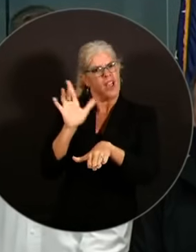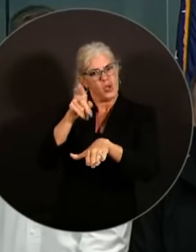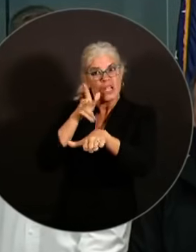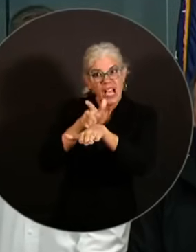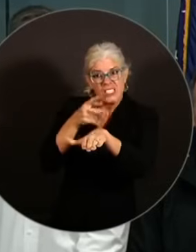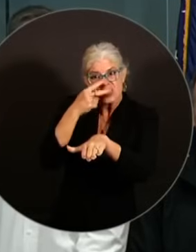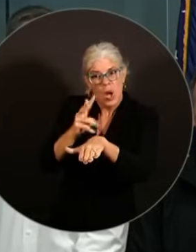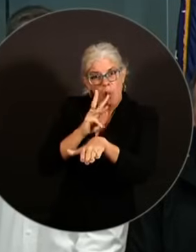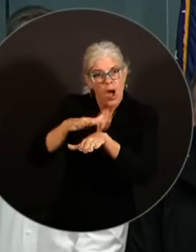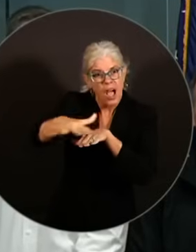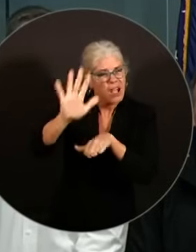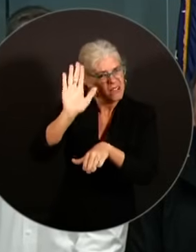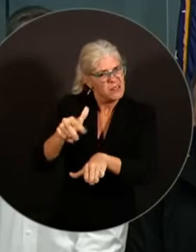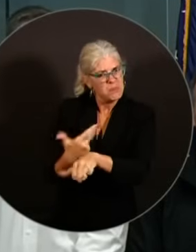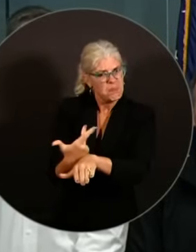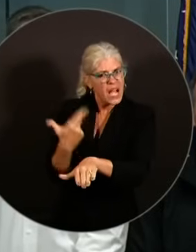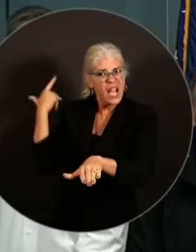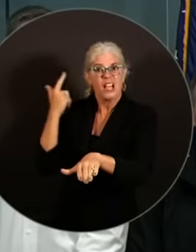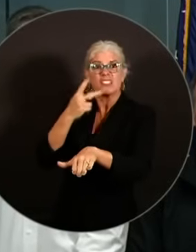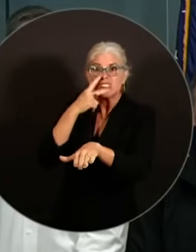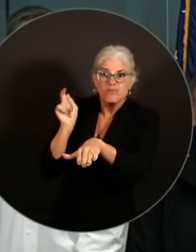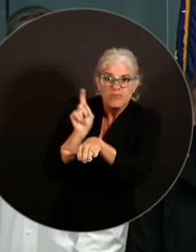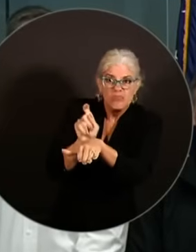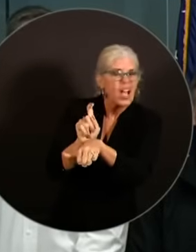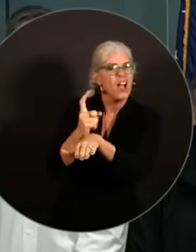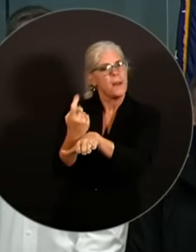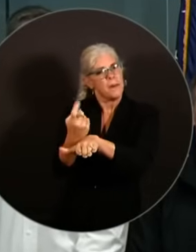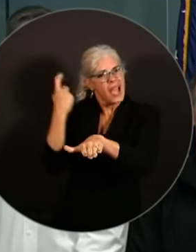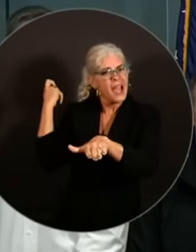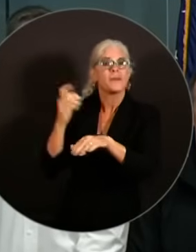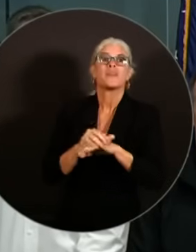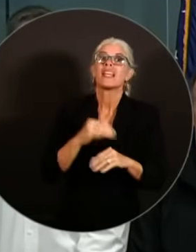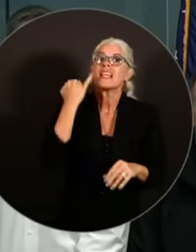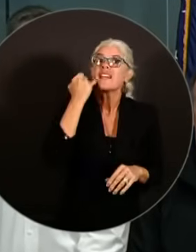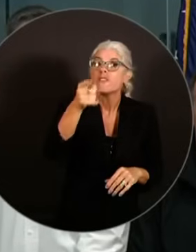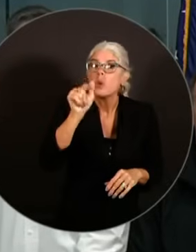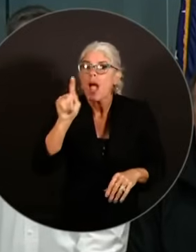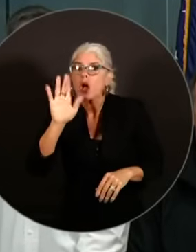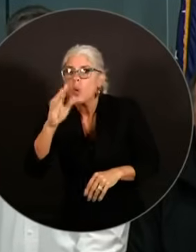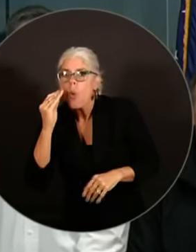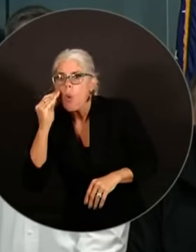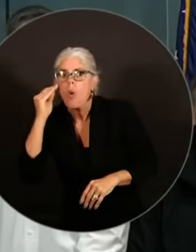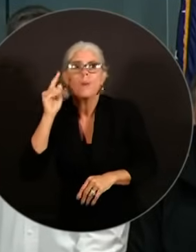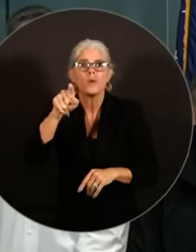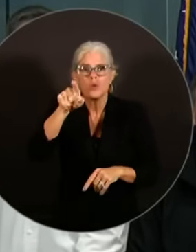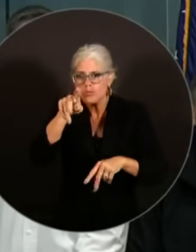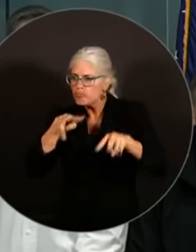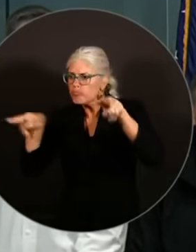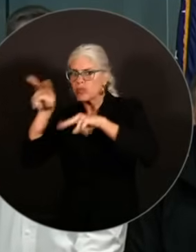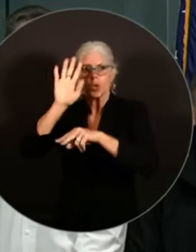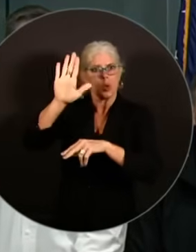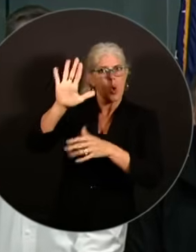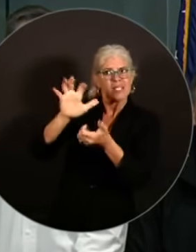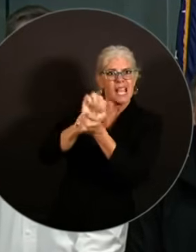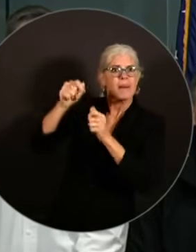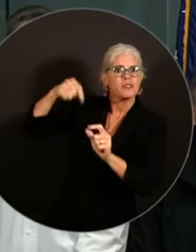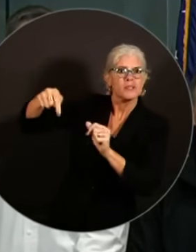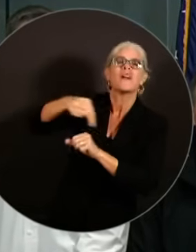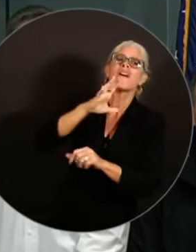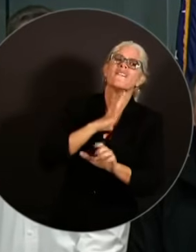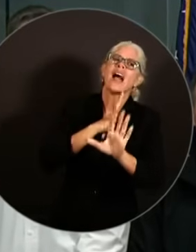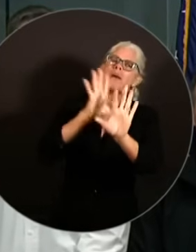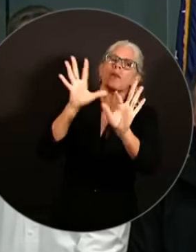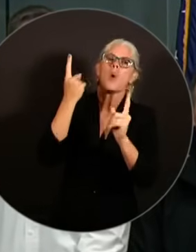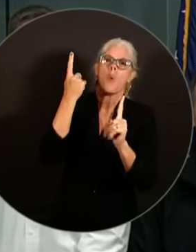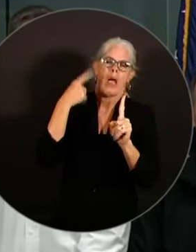If you're sheltered in place or when you return to your home and you're looking at the damages around your home right now, do one thing for us.